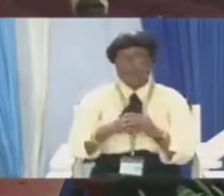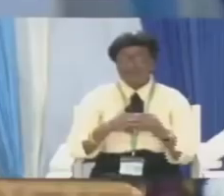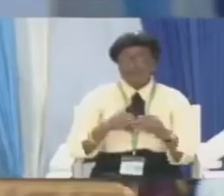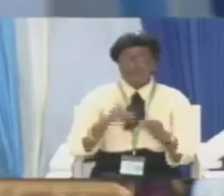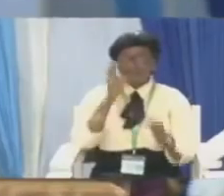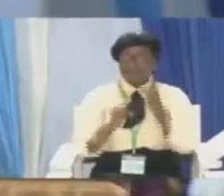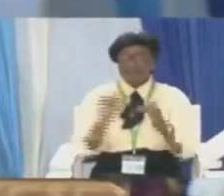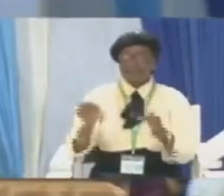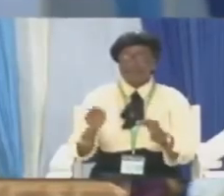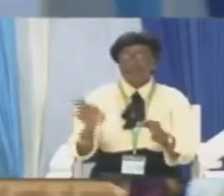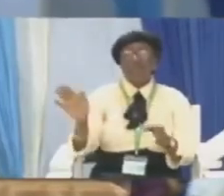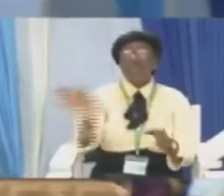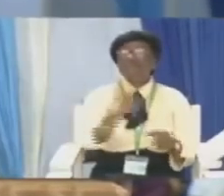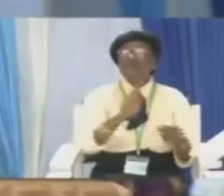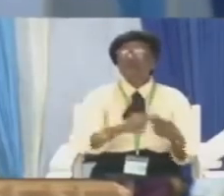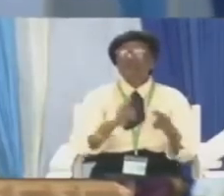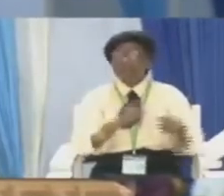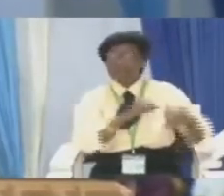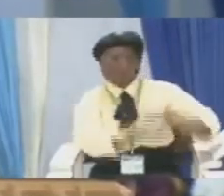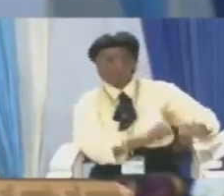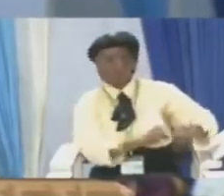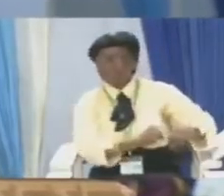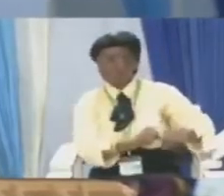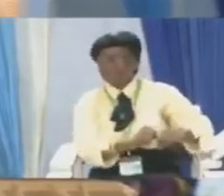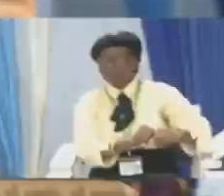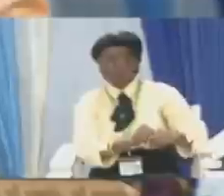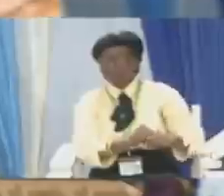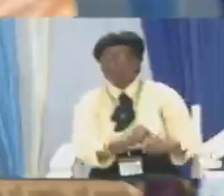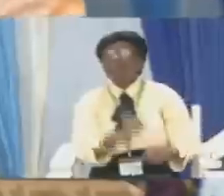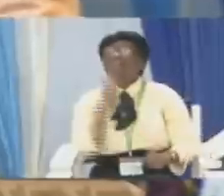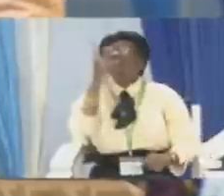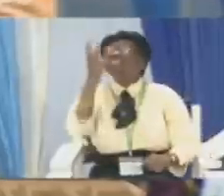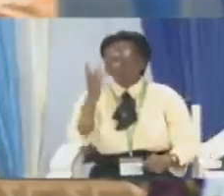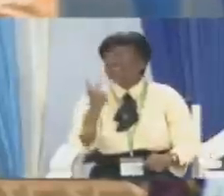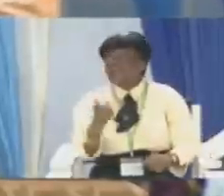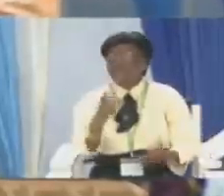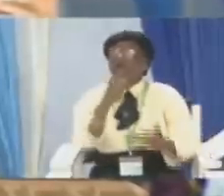If your neighbor is seeing what is inside you, he will run away.